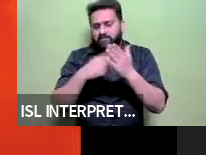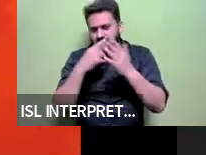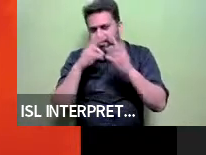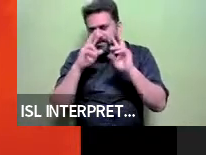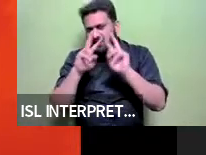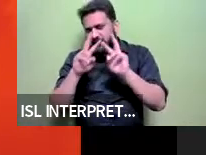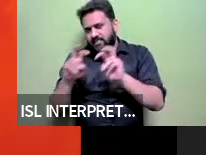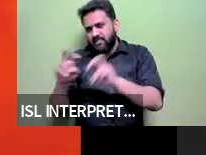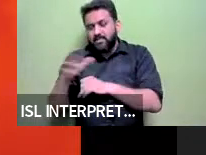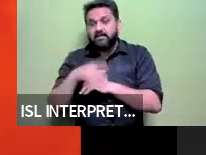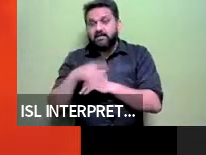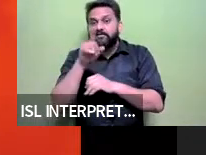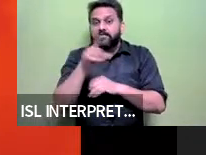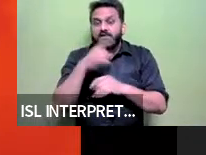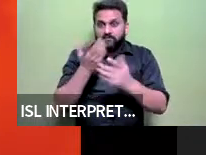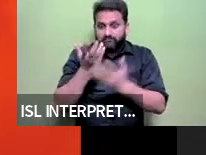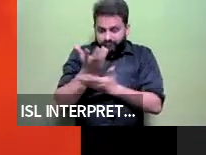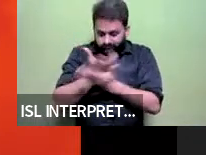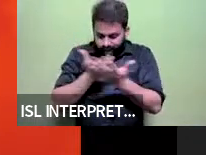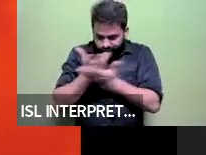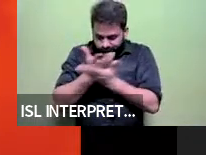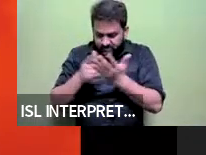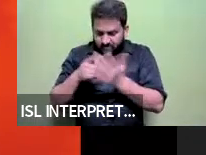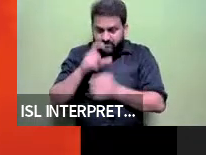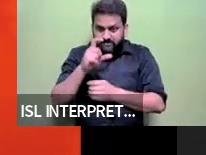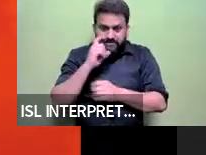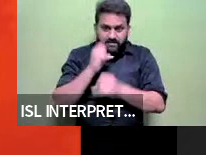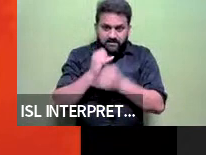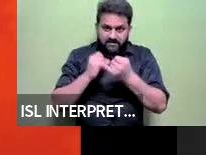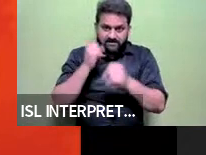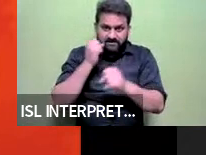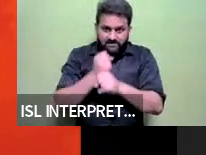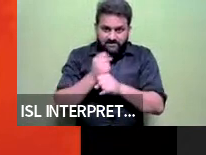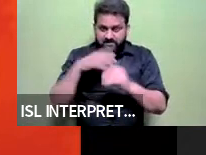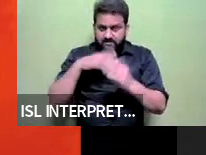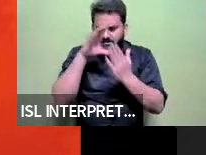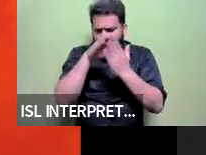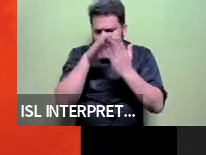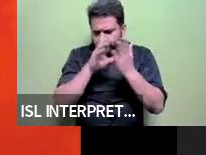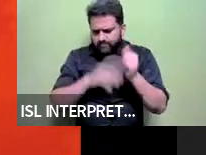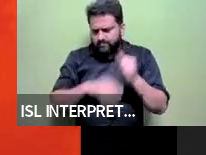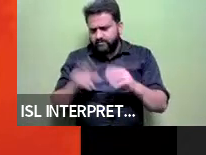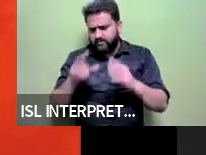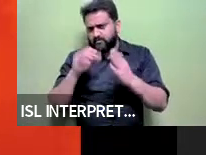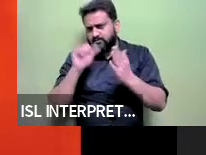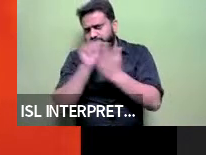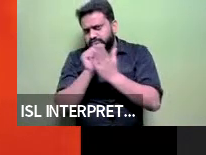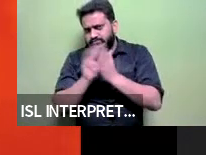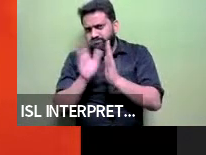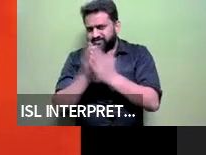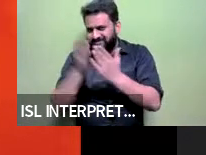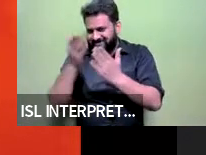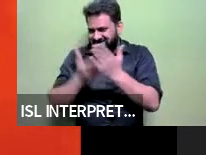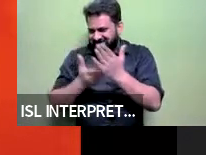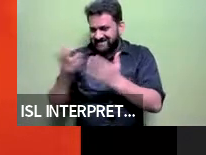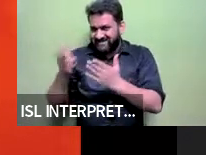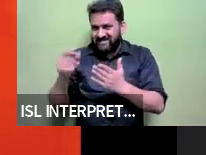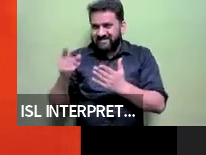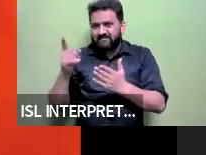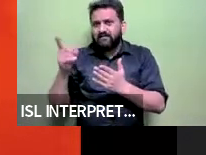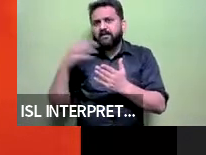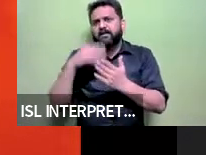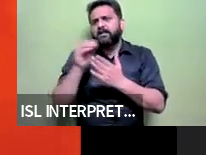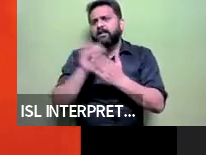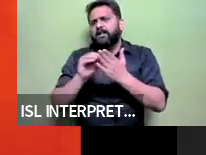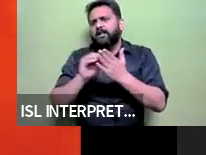the whole idea, the discussion, how the CISG, any paragraph or any article which was written over there has been written